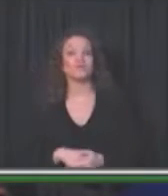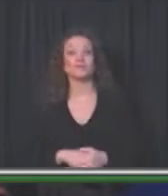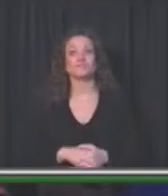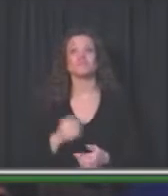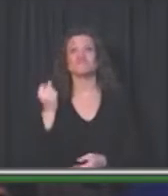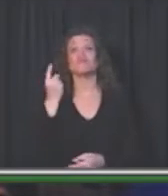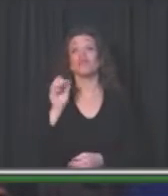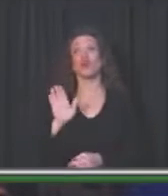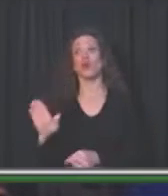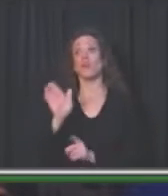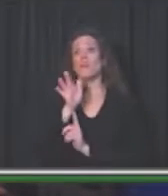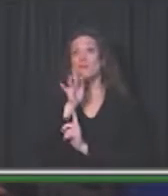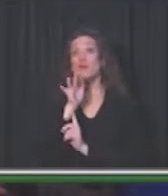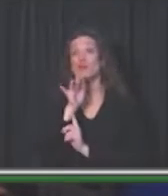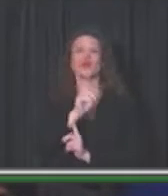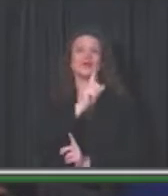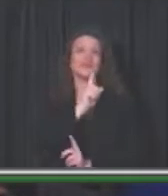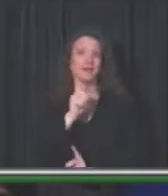mother.